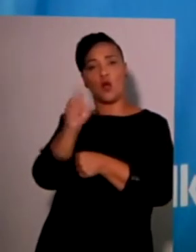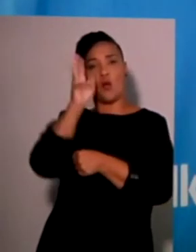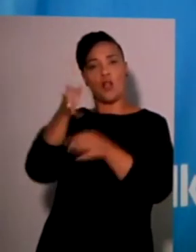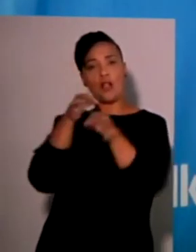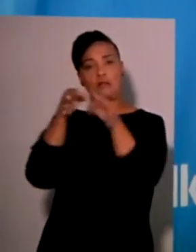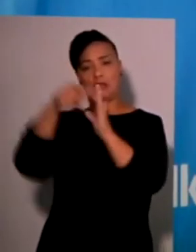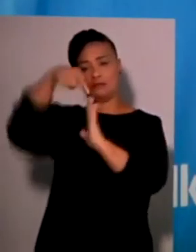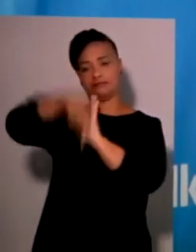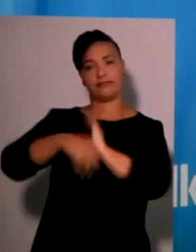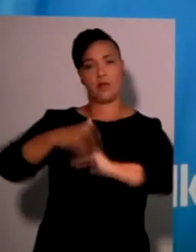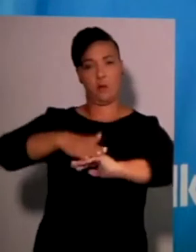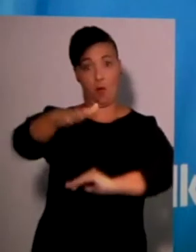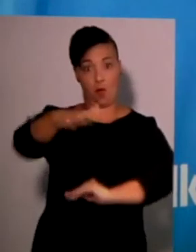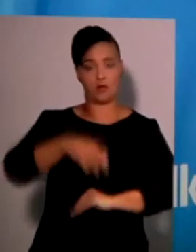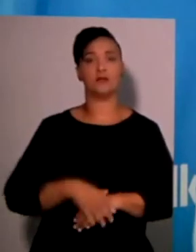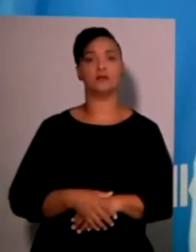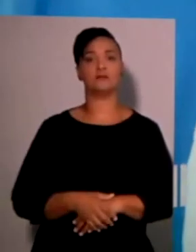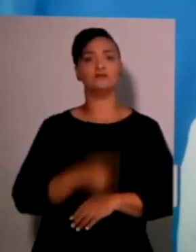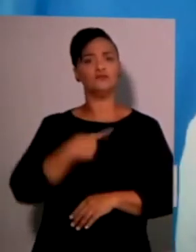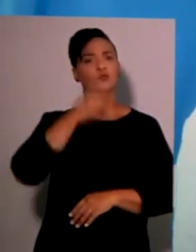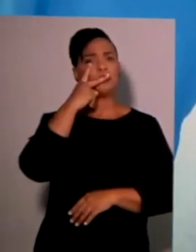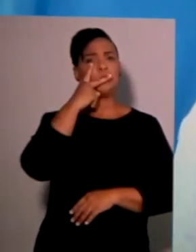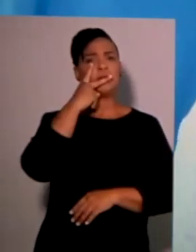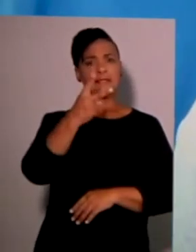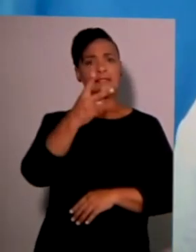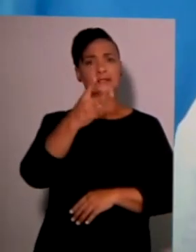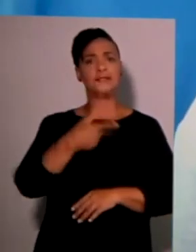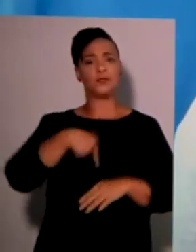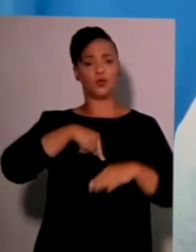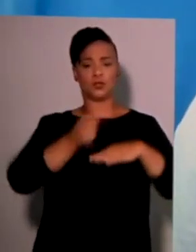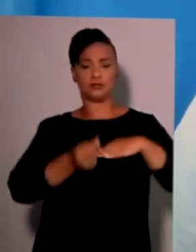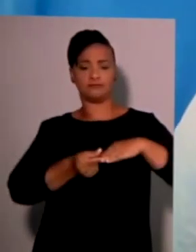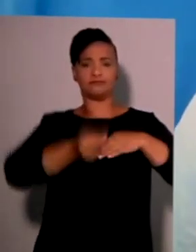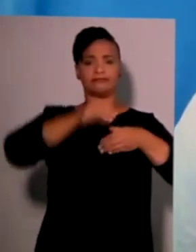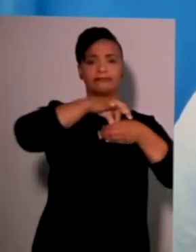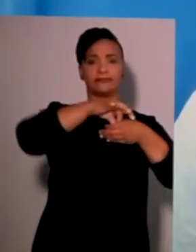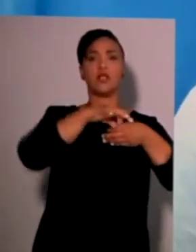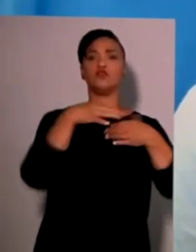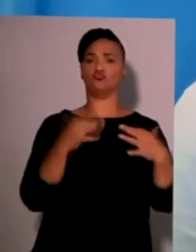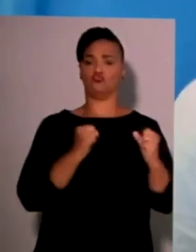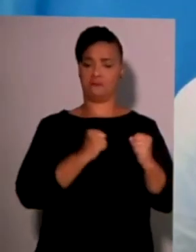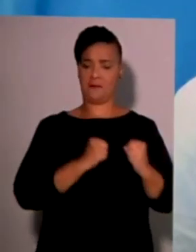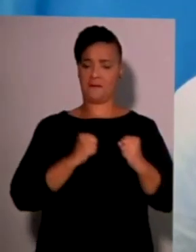further. We see that our top line has been very, very resilient.